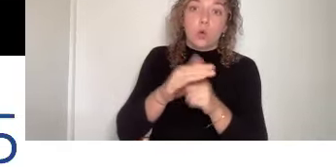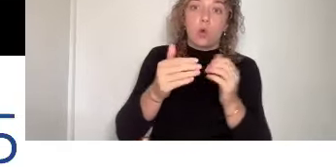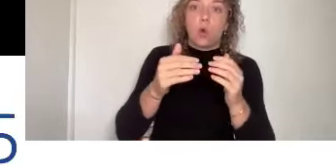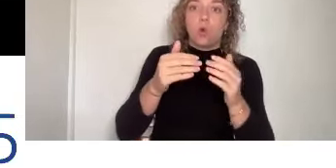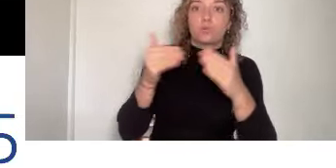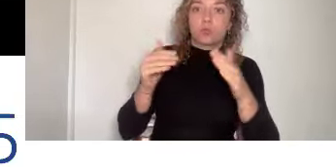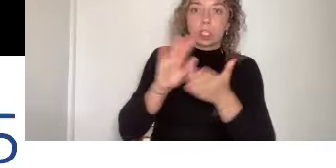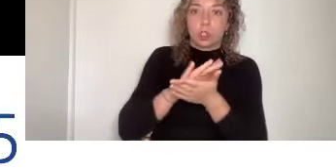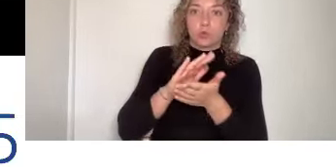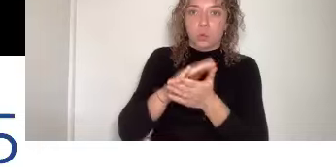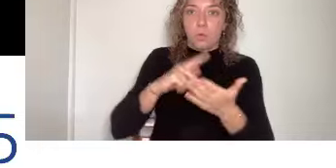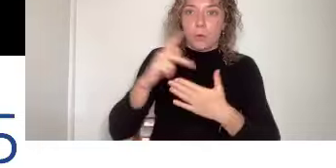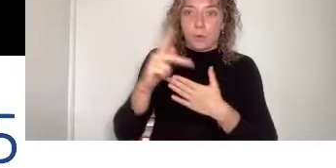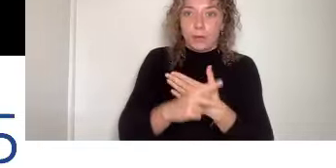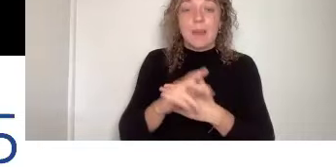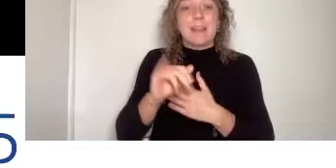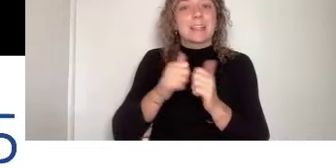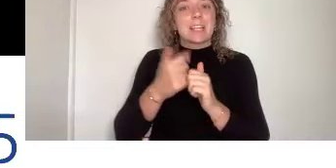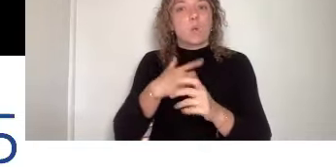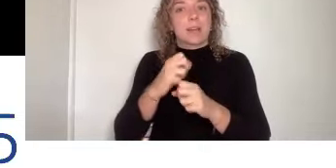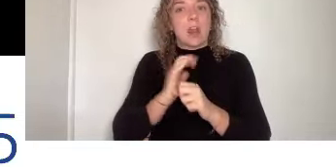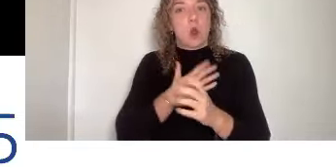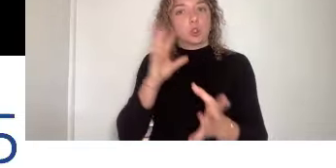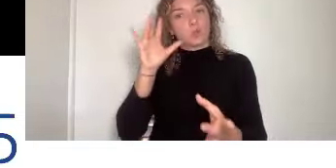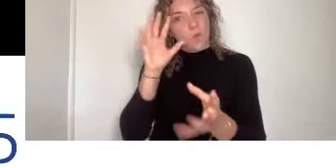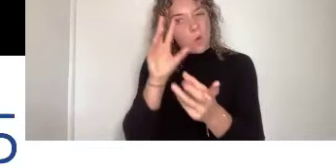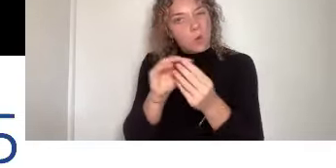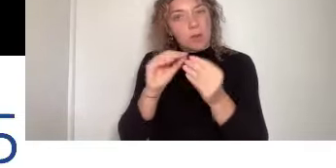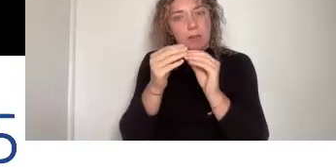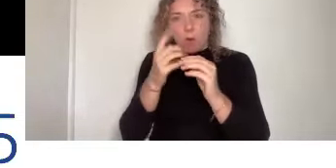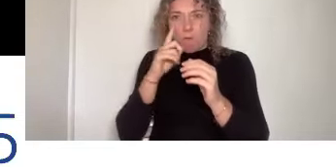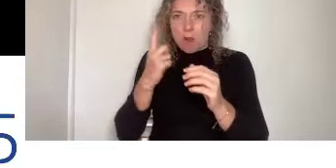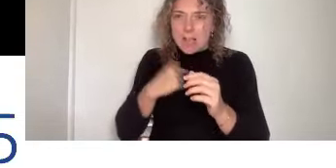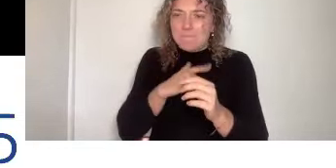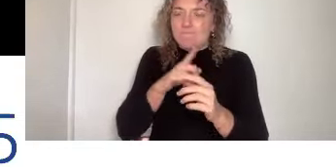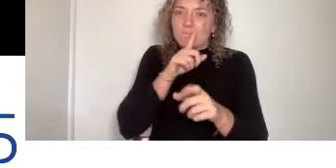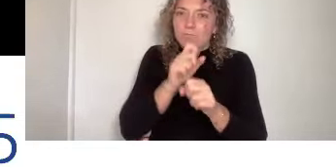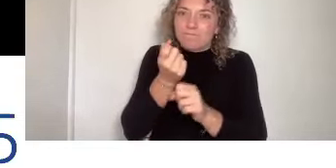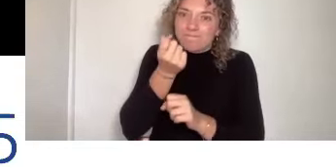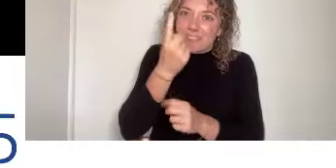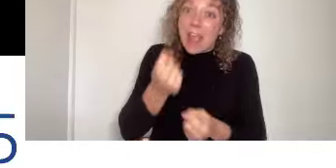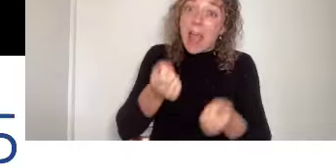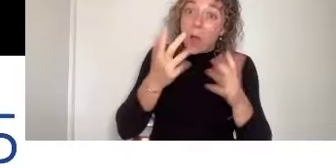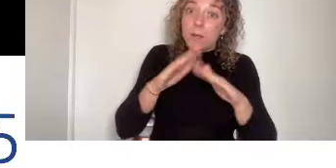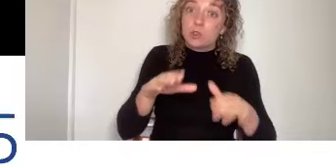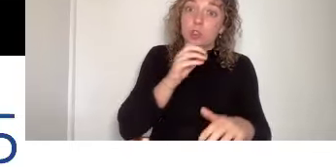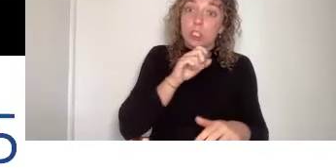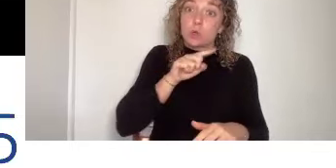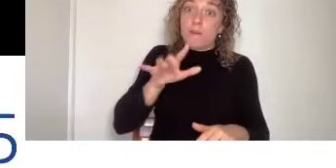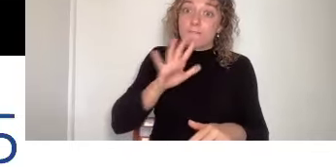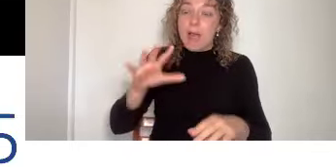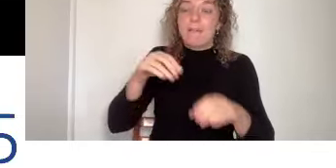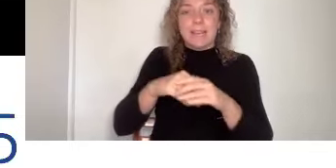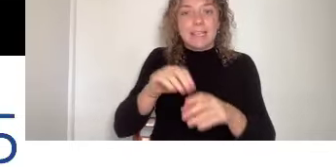So that is how we get this total number, to do our best to track and capture how many children ages 0 to 5 are in Sacramento